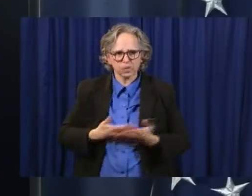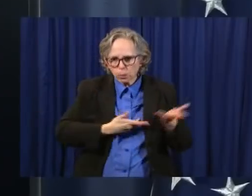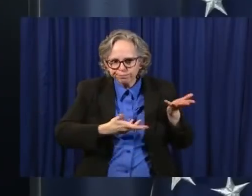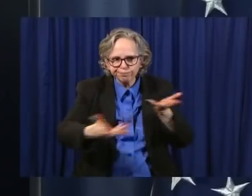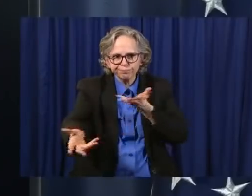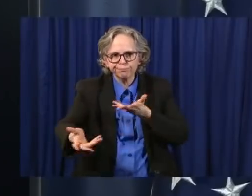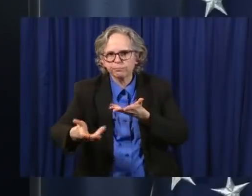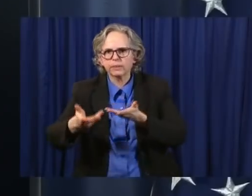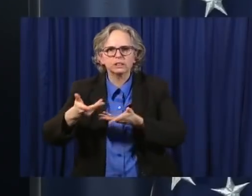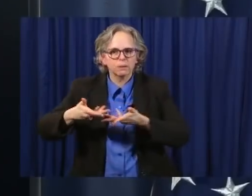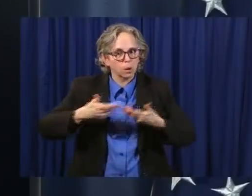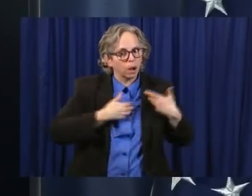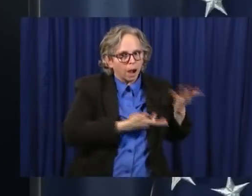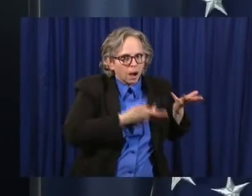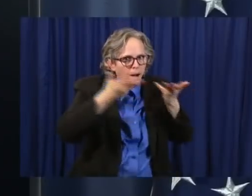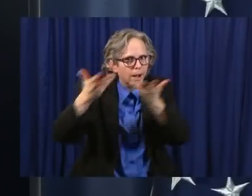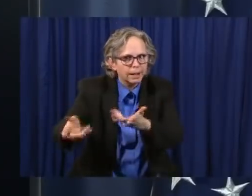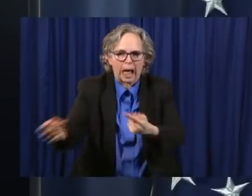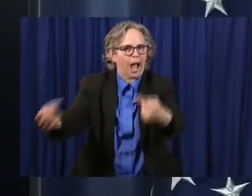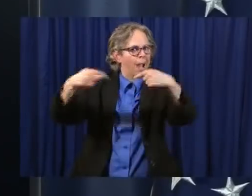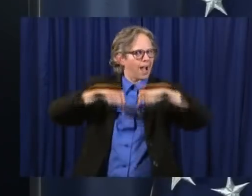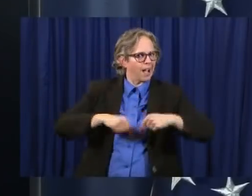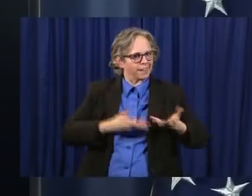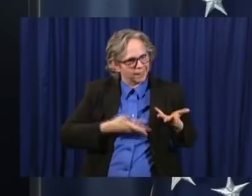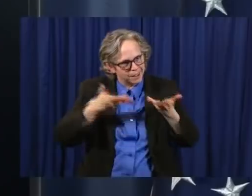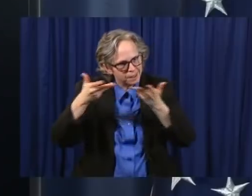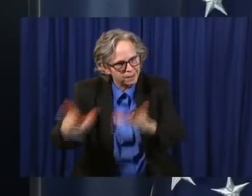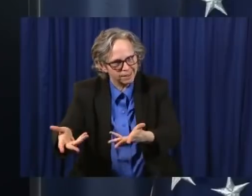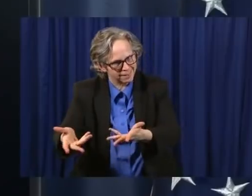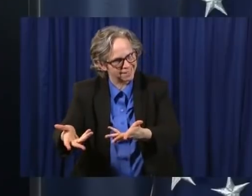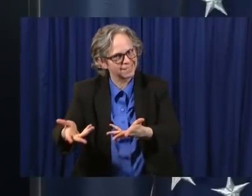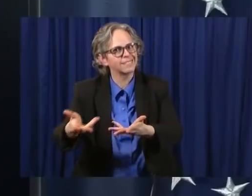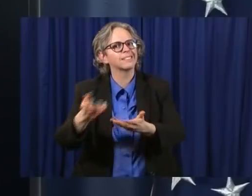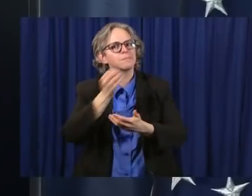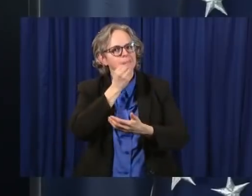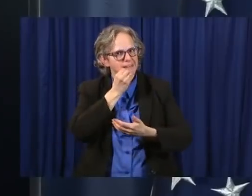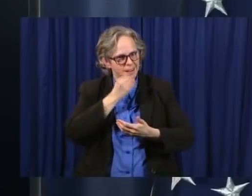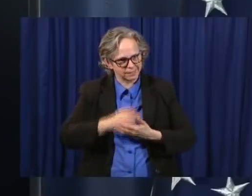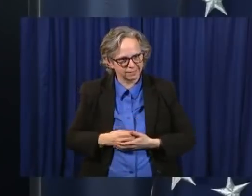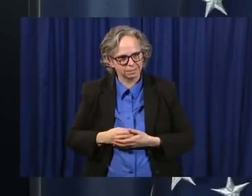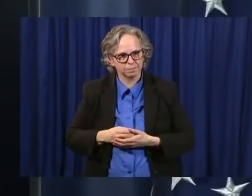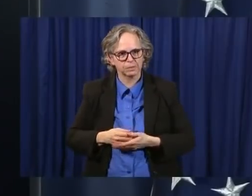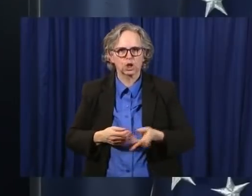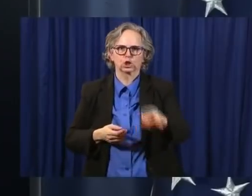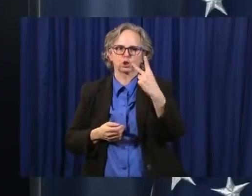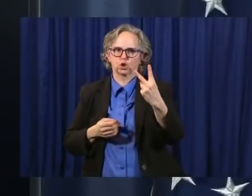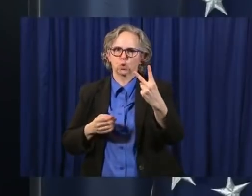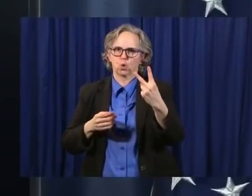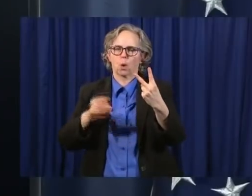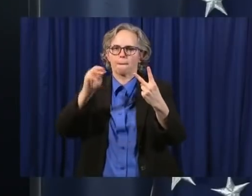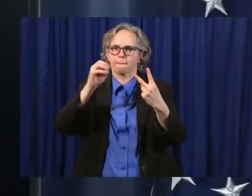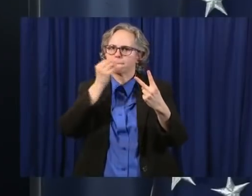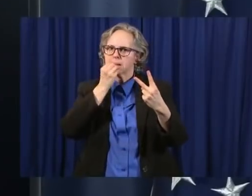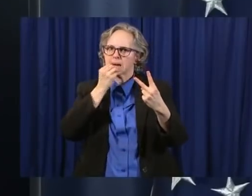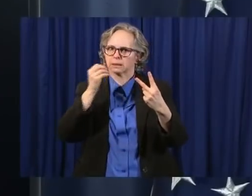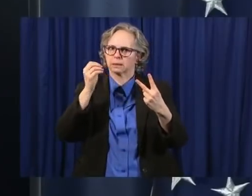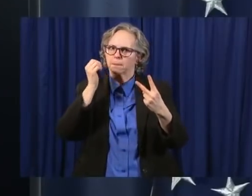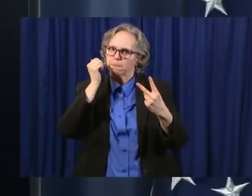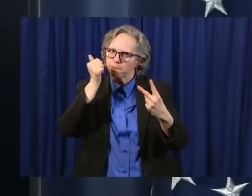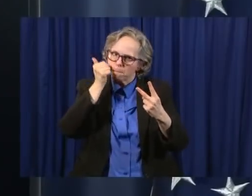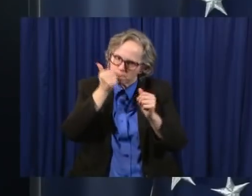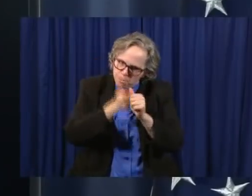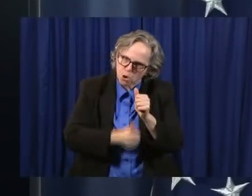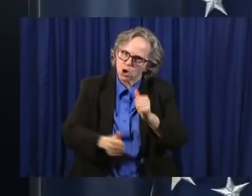ability, the more meals, the more ability to interact with the more people. So we have 2 meals now going on. We basically